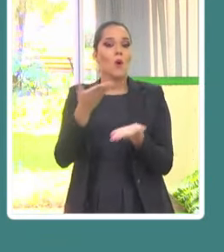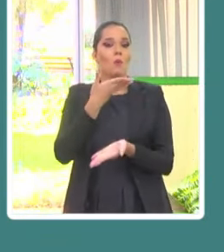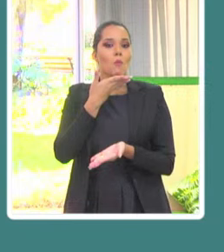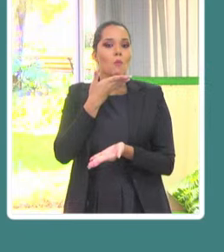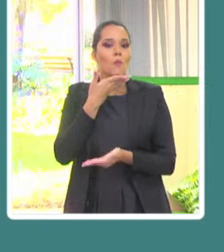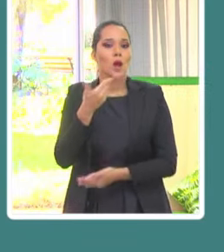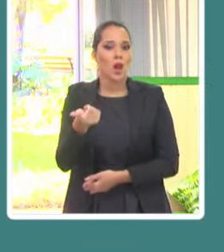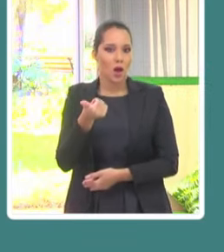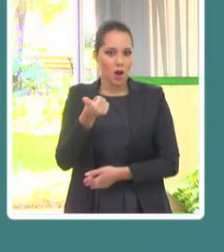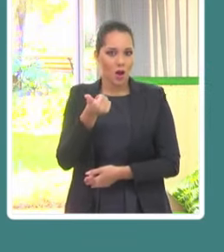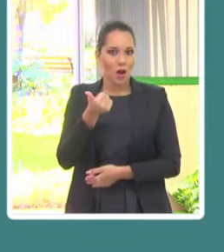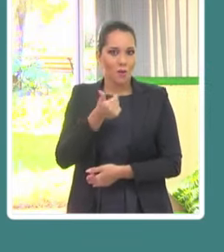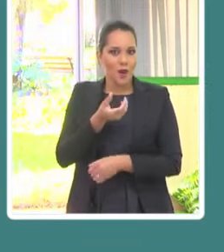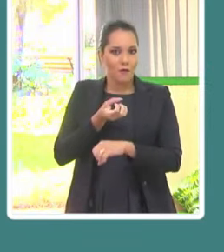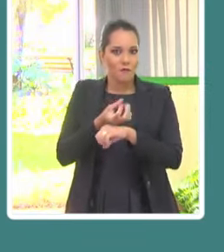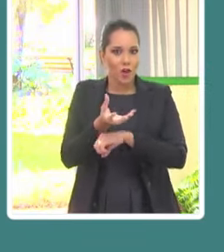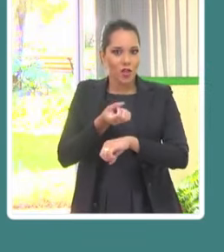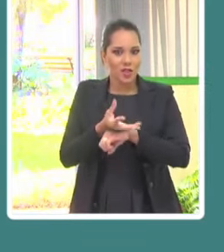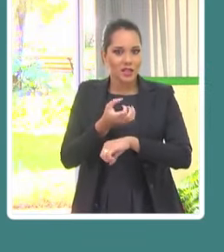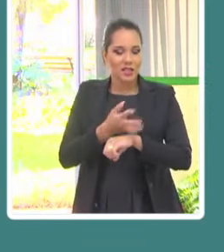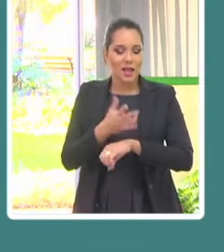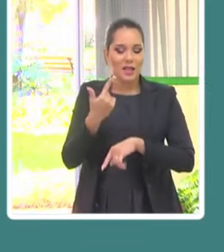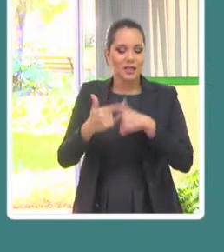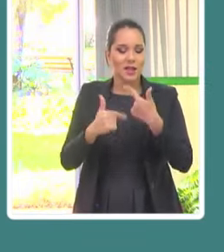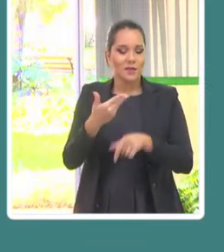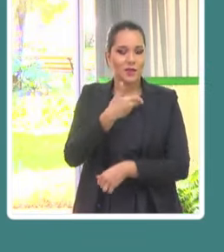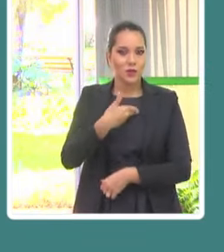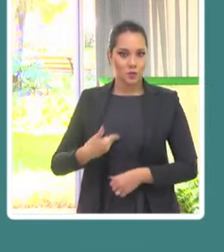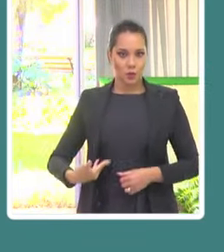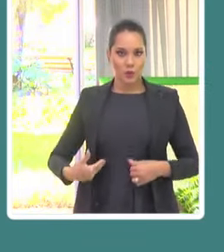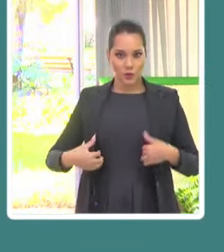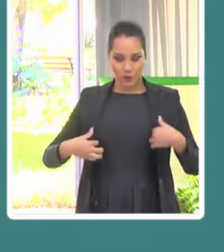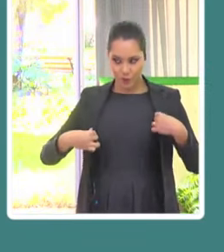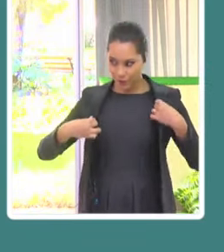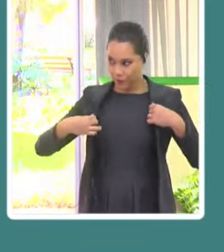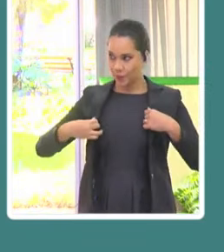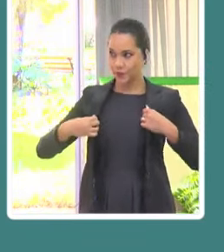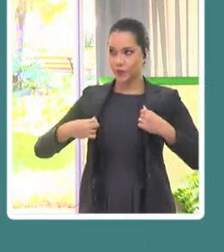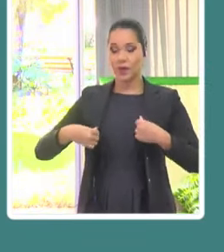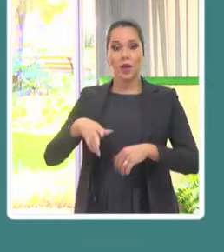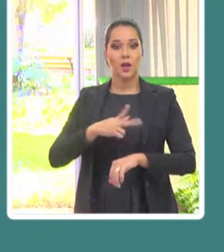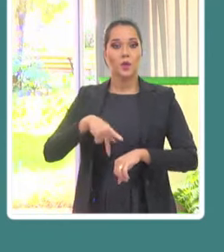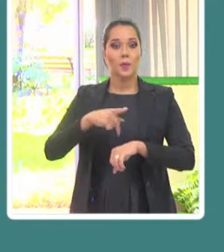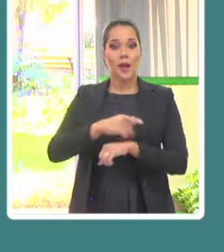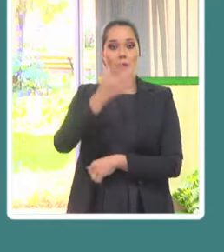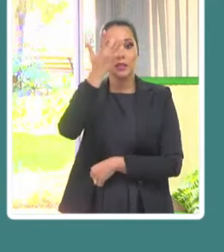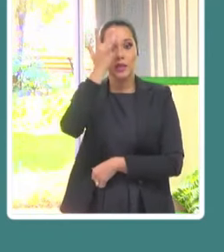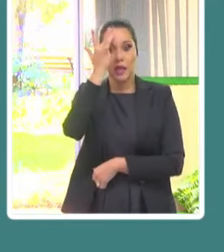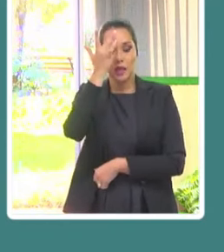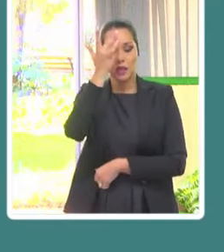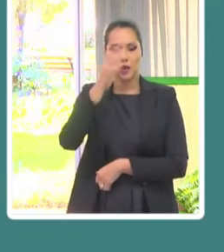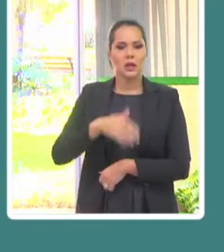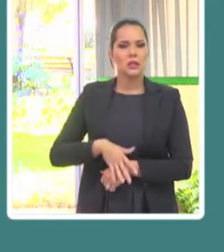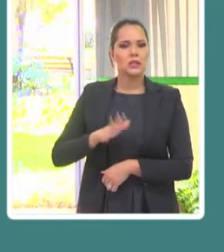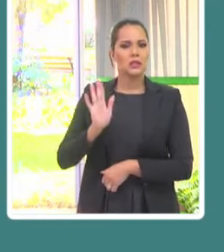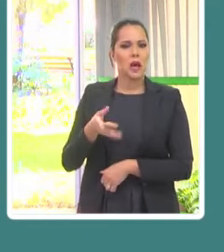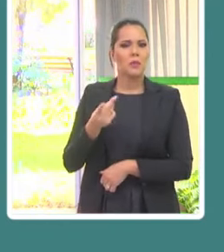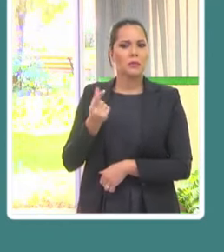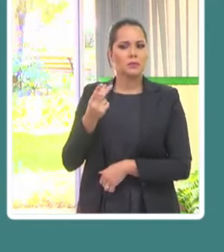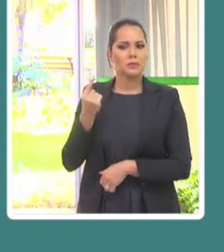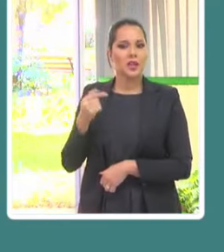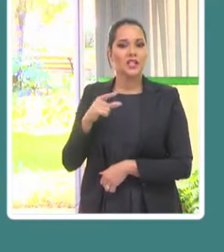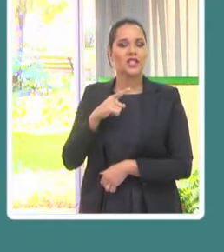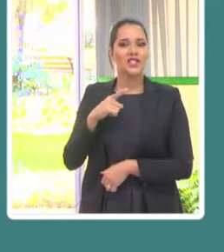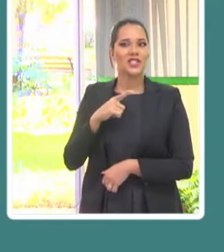services, government services? And in India, for a long time, we had transfers from the